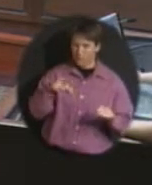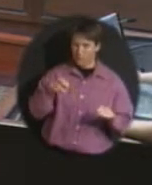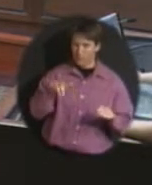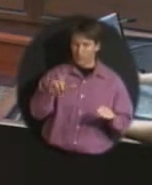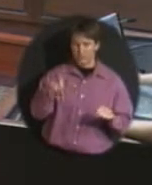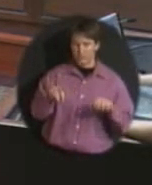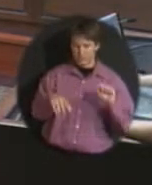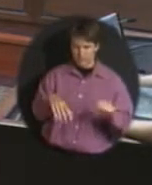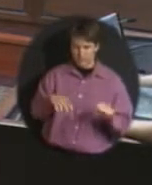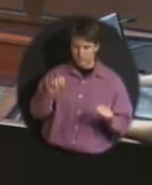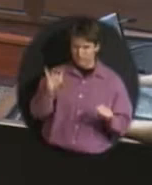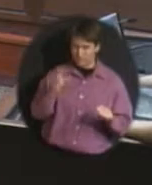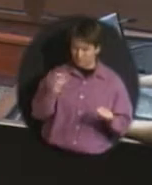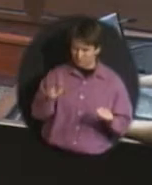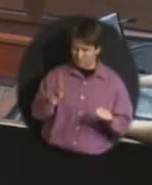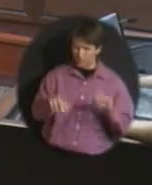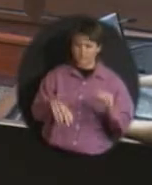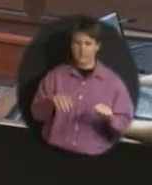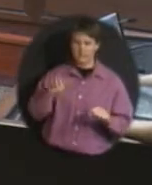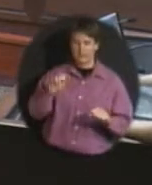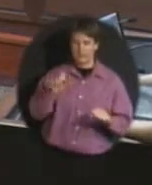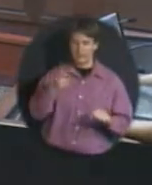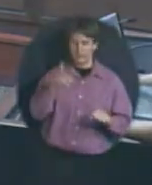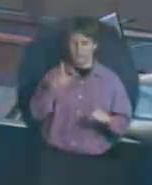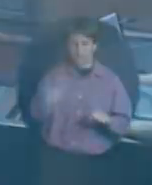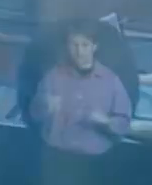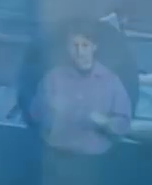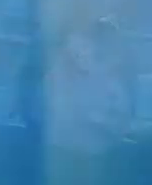Mr. Shear? Yes. Ms. Ashley? Yes.